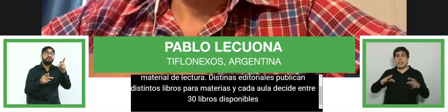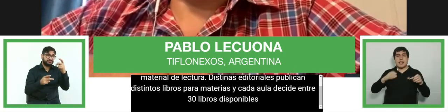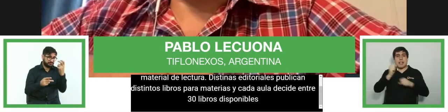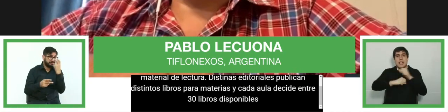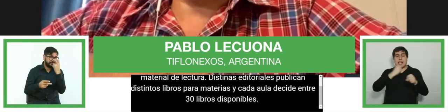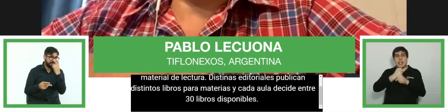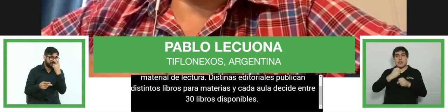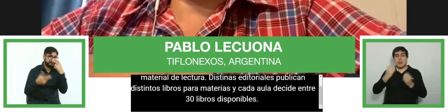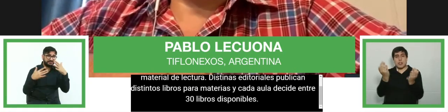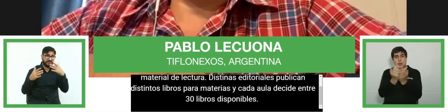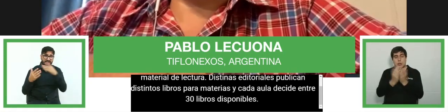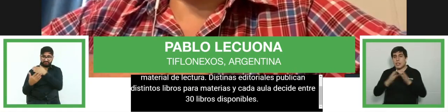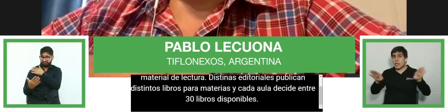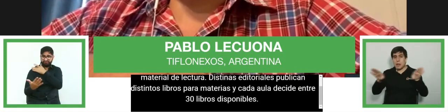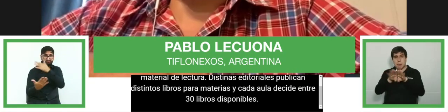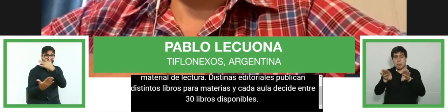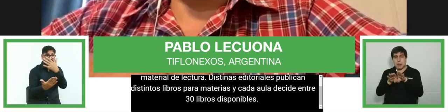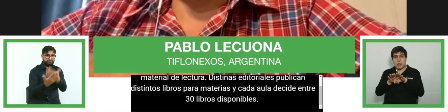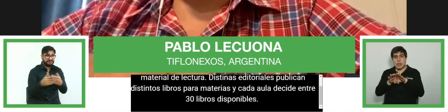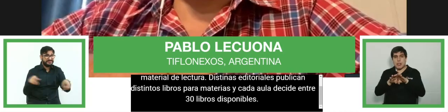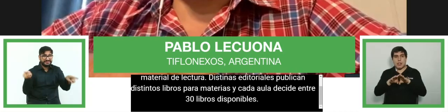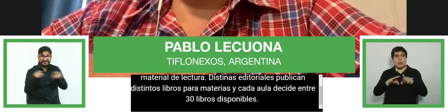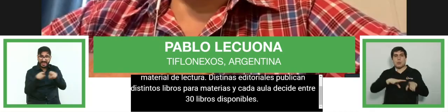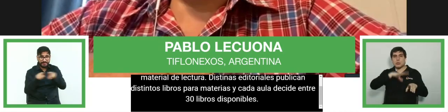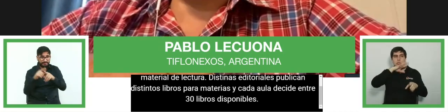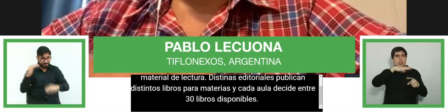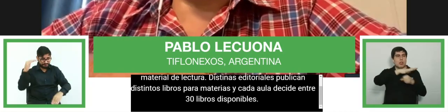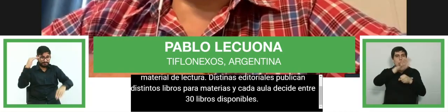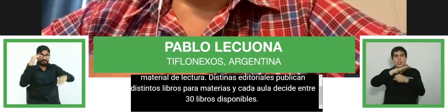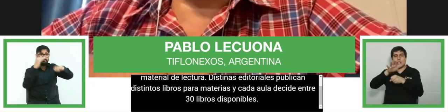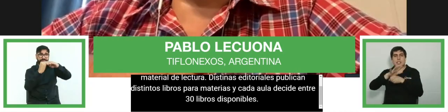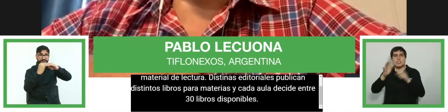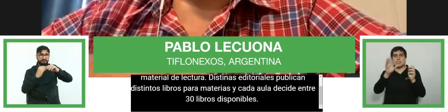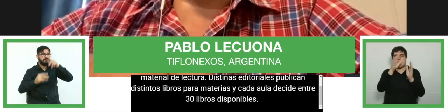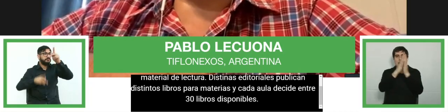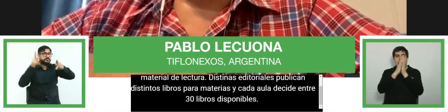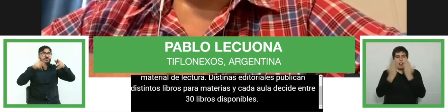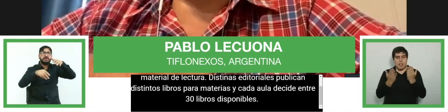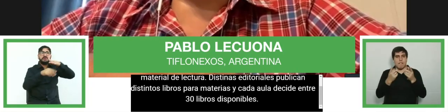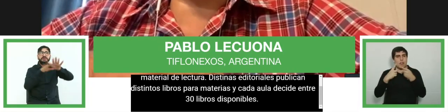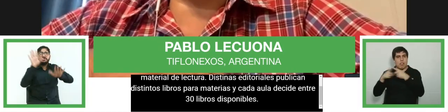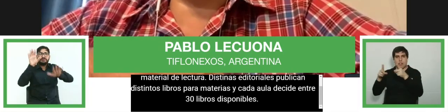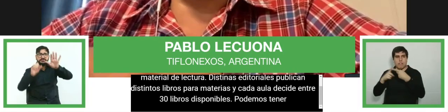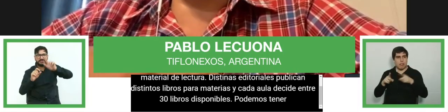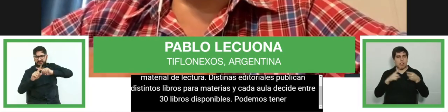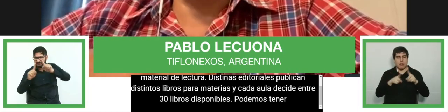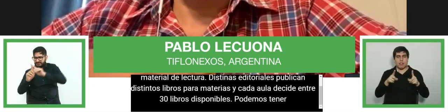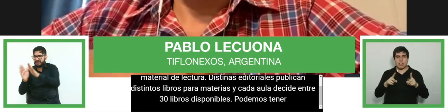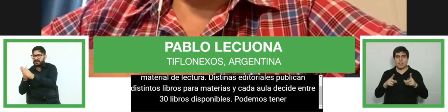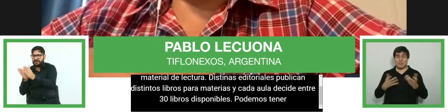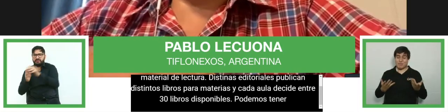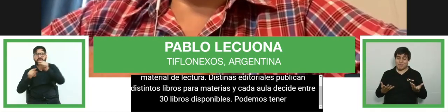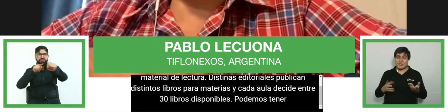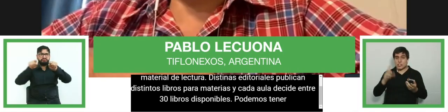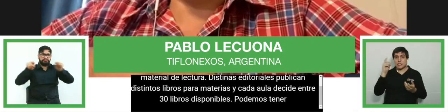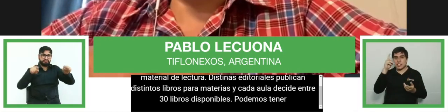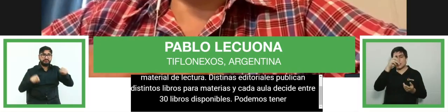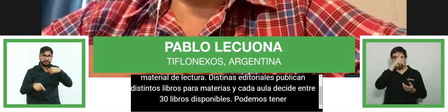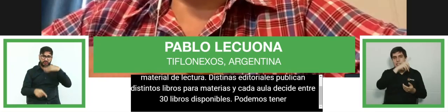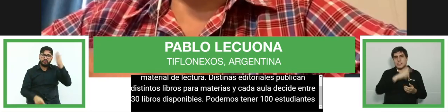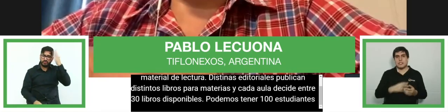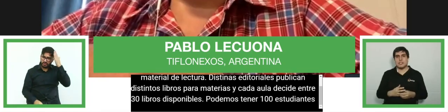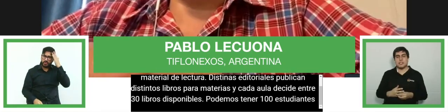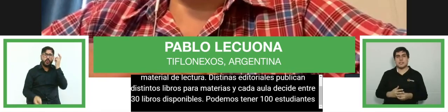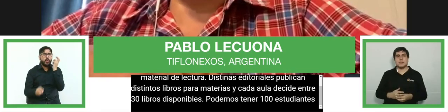have 15 different books to be adapted for the same grade for those students to be able to study and be in equal conditions with